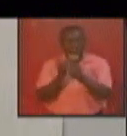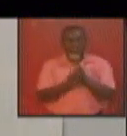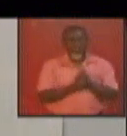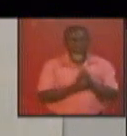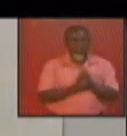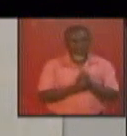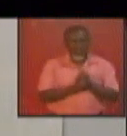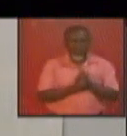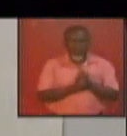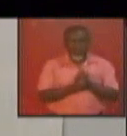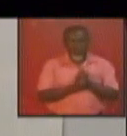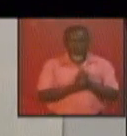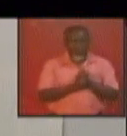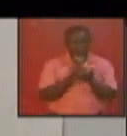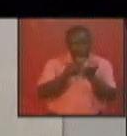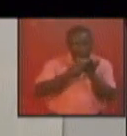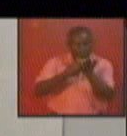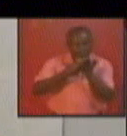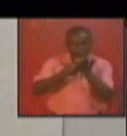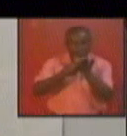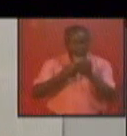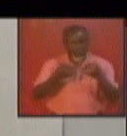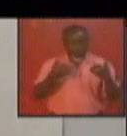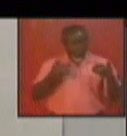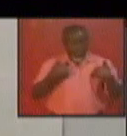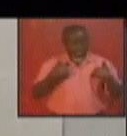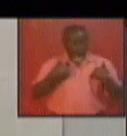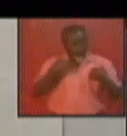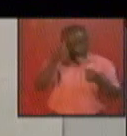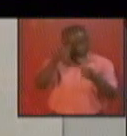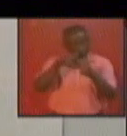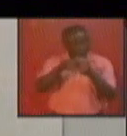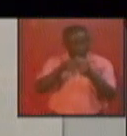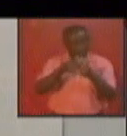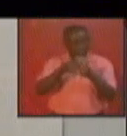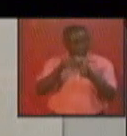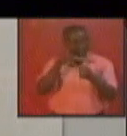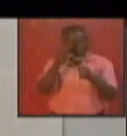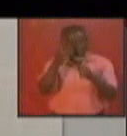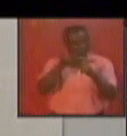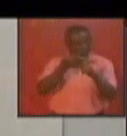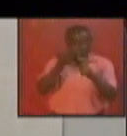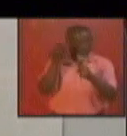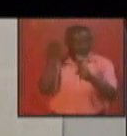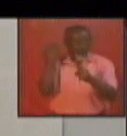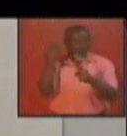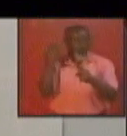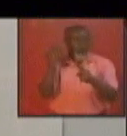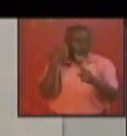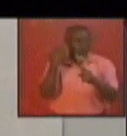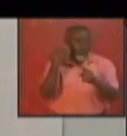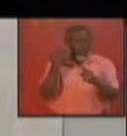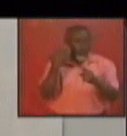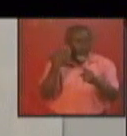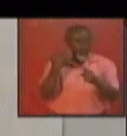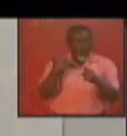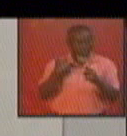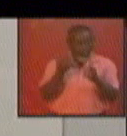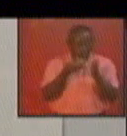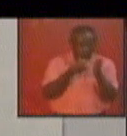for relevance and attention. He says the decision by the leader of the opposition to try to insert herself into a matter of